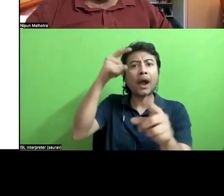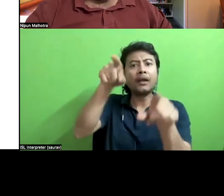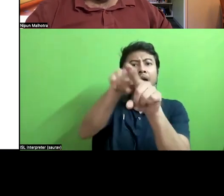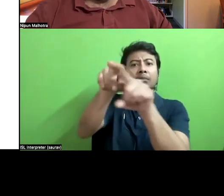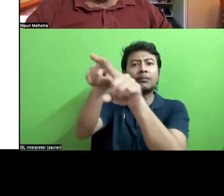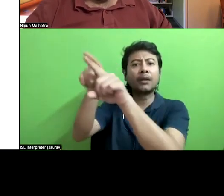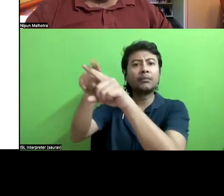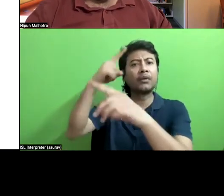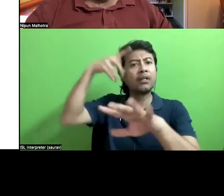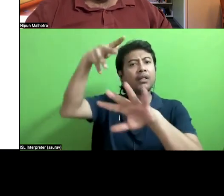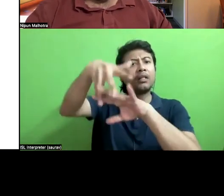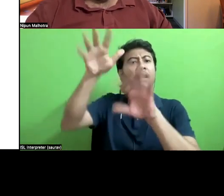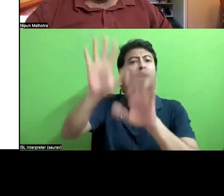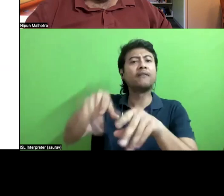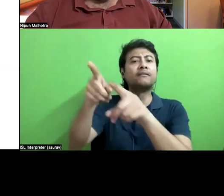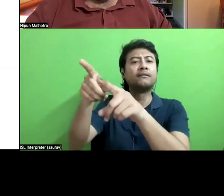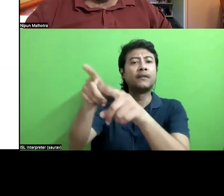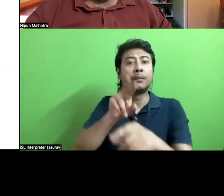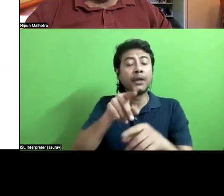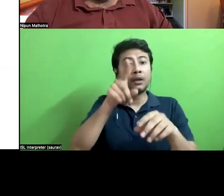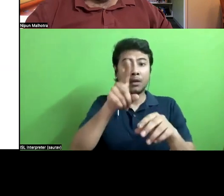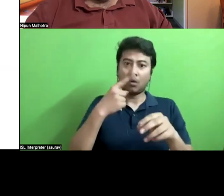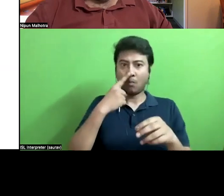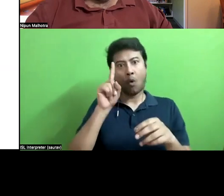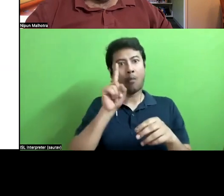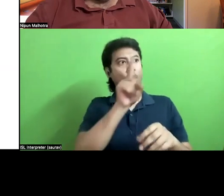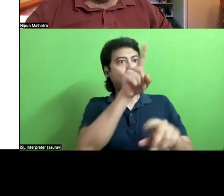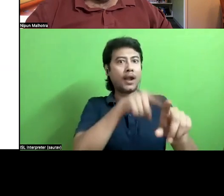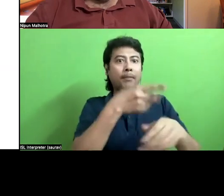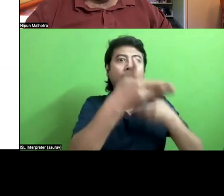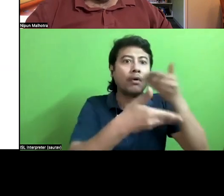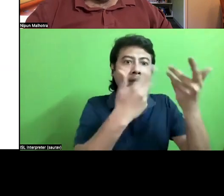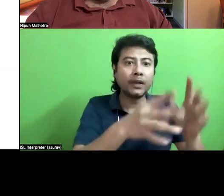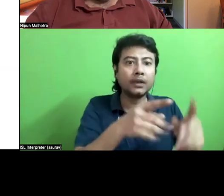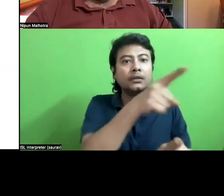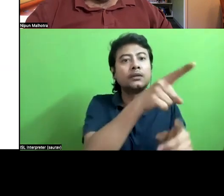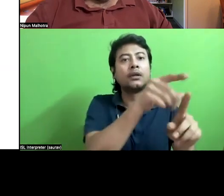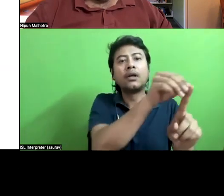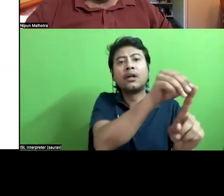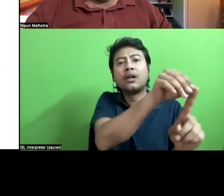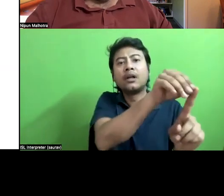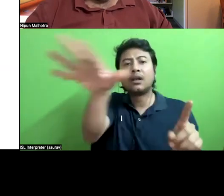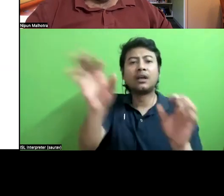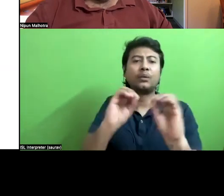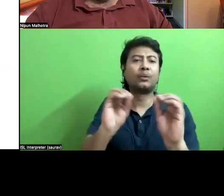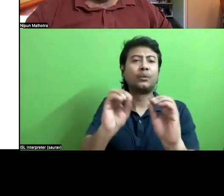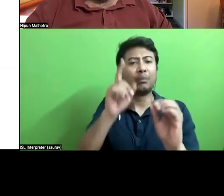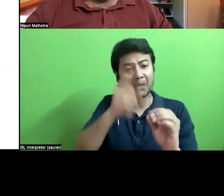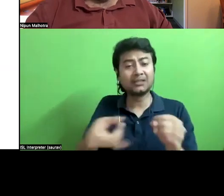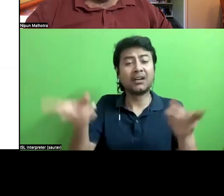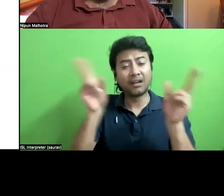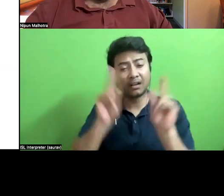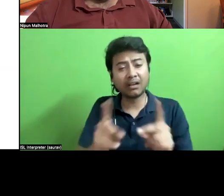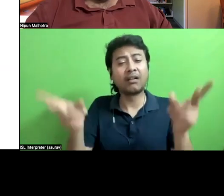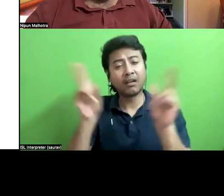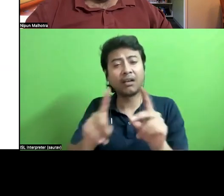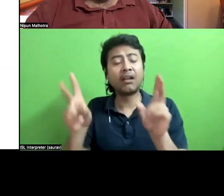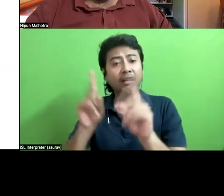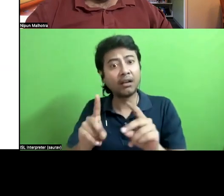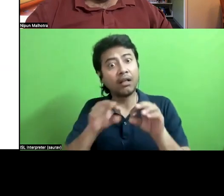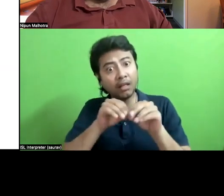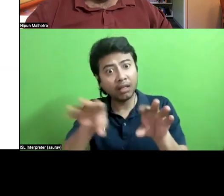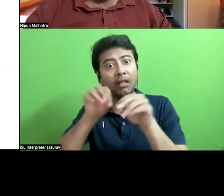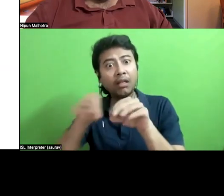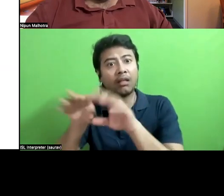done by the family. I mean, over a period of time, we want to address this systemic, through a systems approach. But